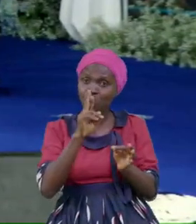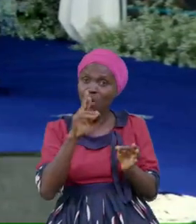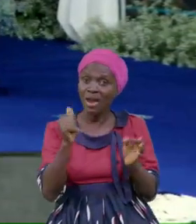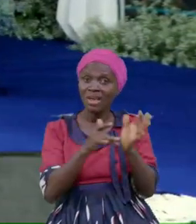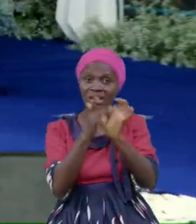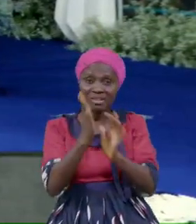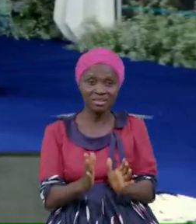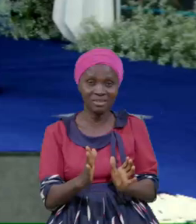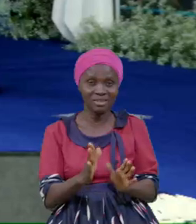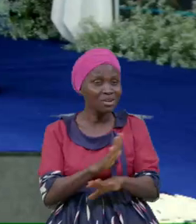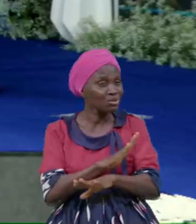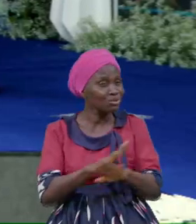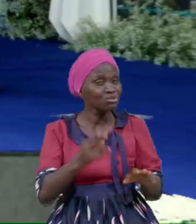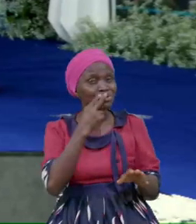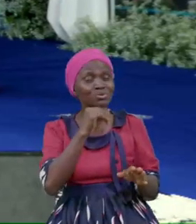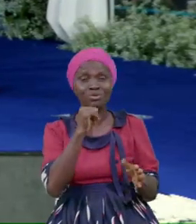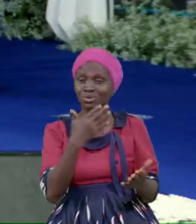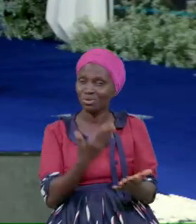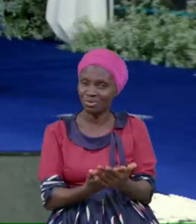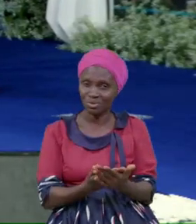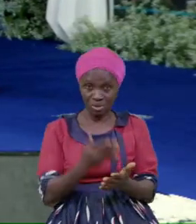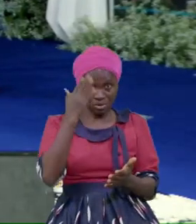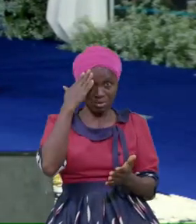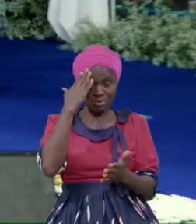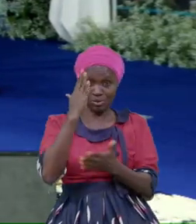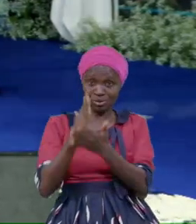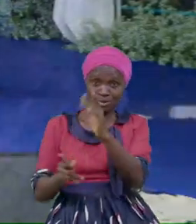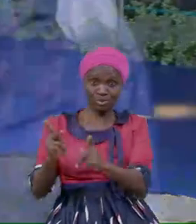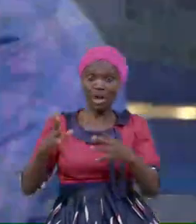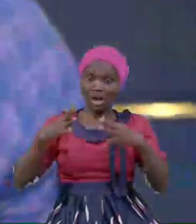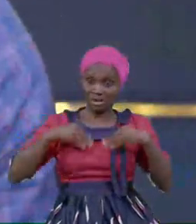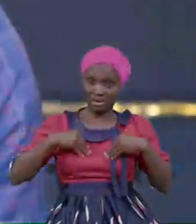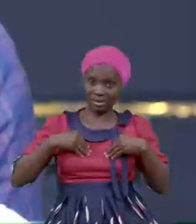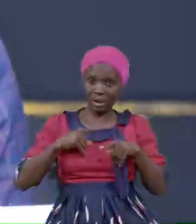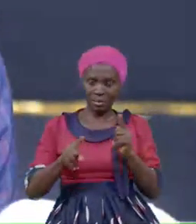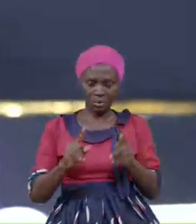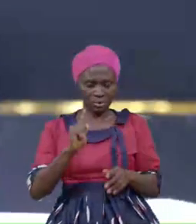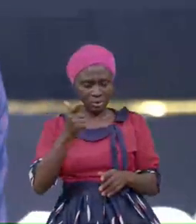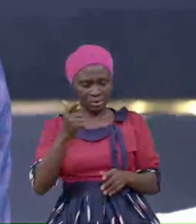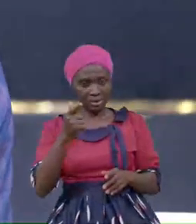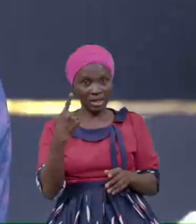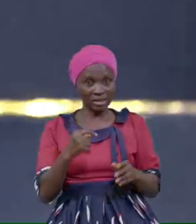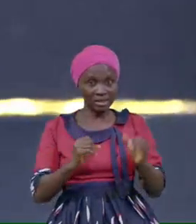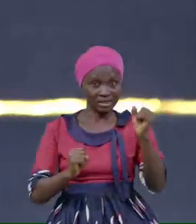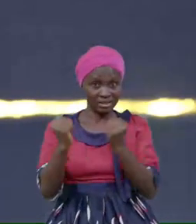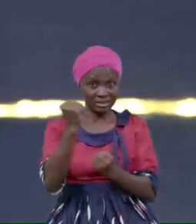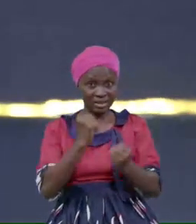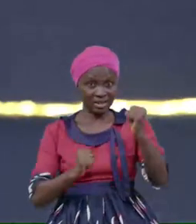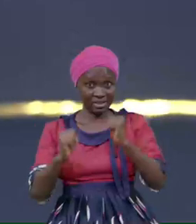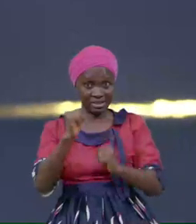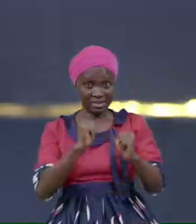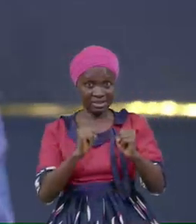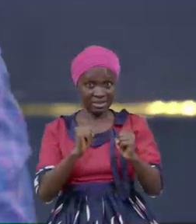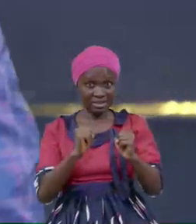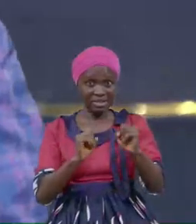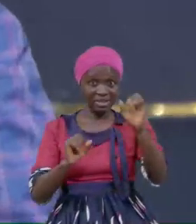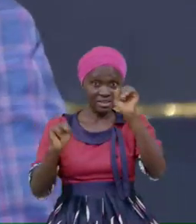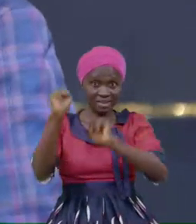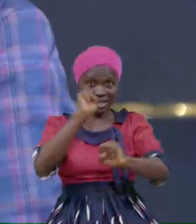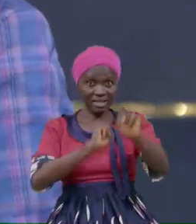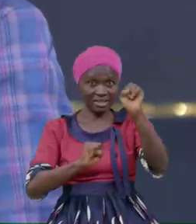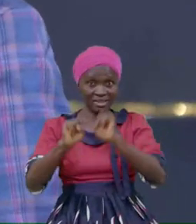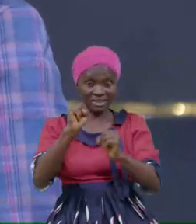smoke. And, you know, some people accepted, but later the scientists now brought it out. And then they passed